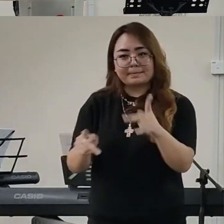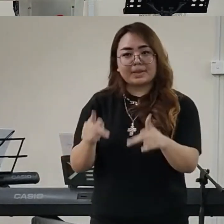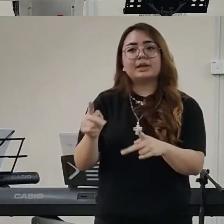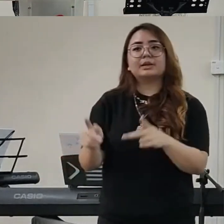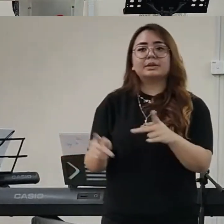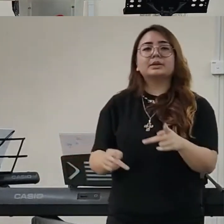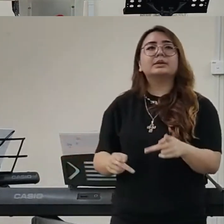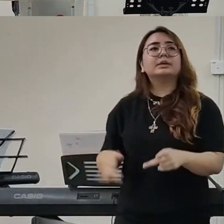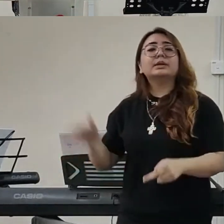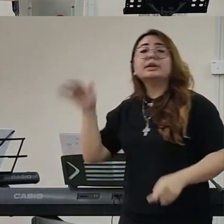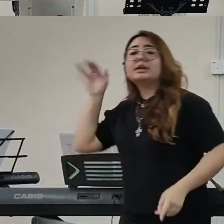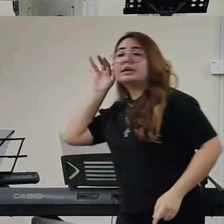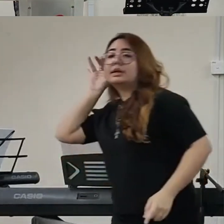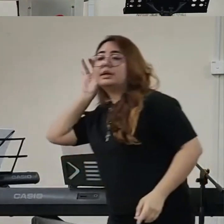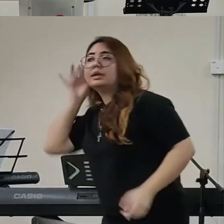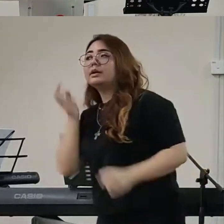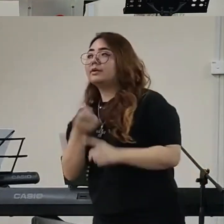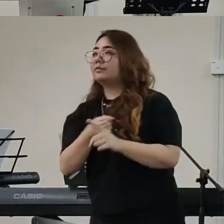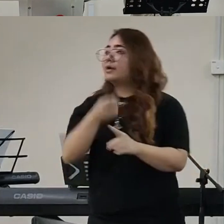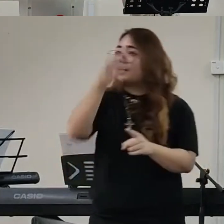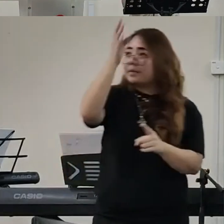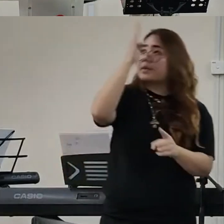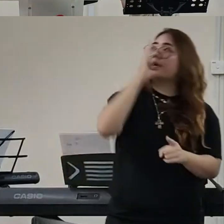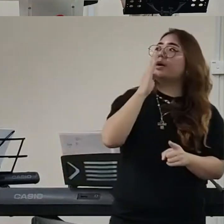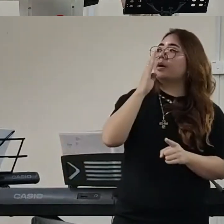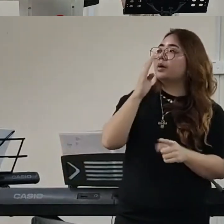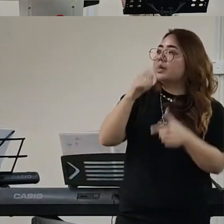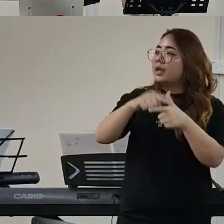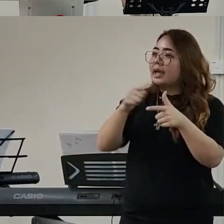Only special people. Like today we are